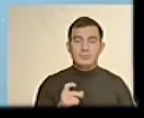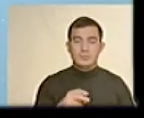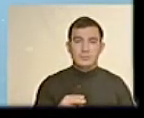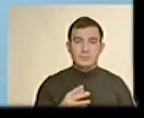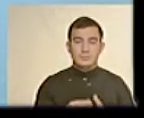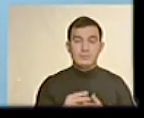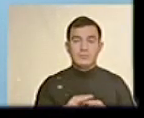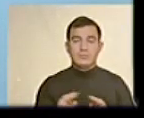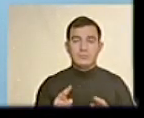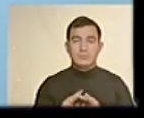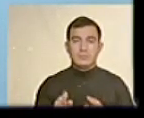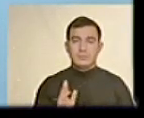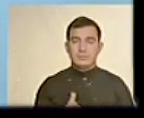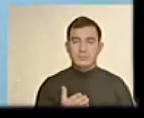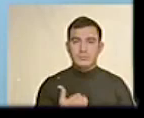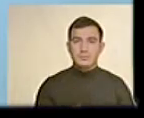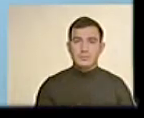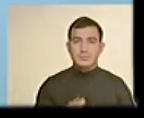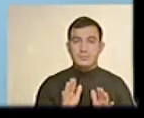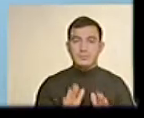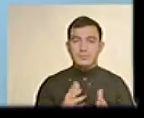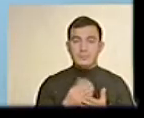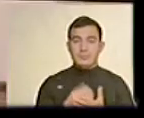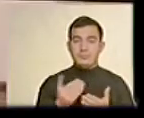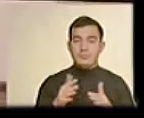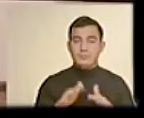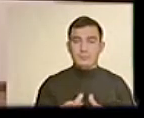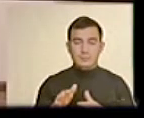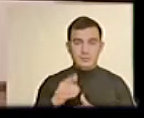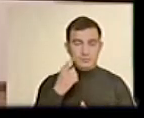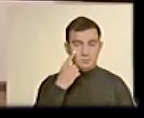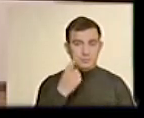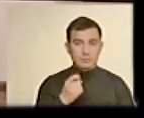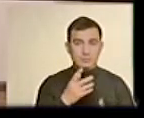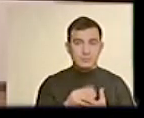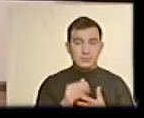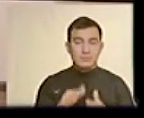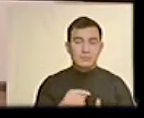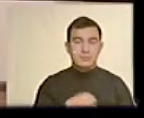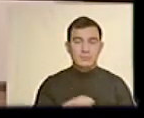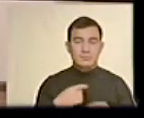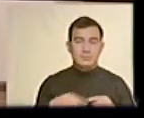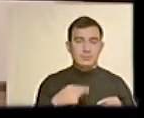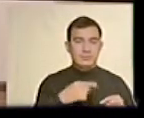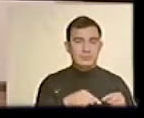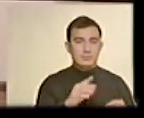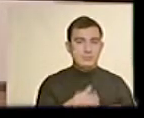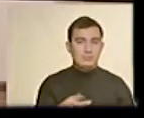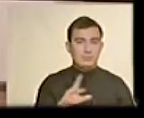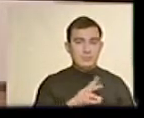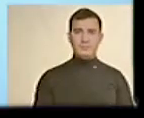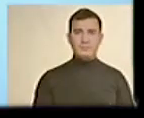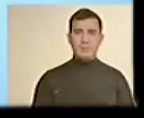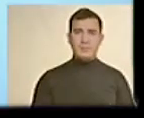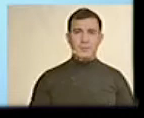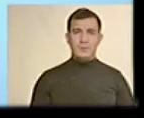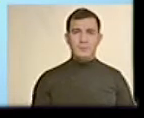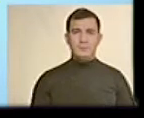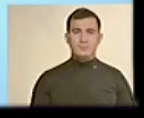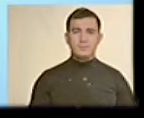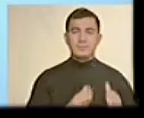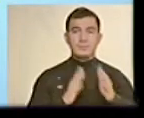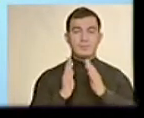xil yoziladi. Faqatgina mana shu joydagi ishorasi bilan farq qiladi. Shuni eslab qoling.